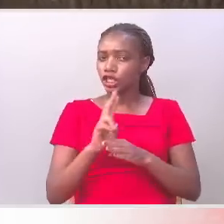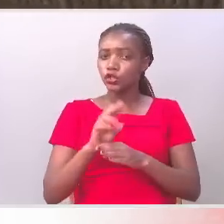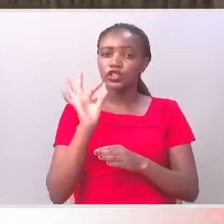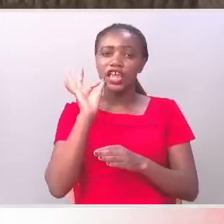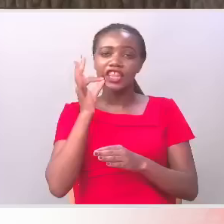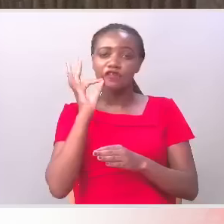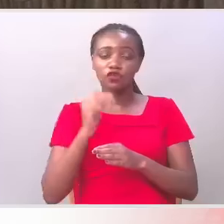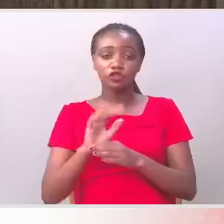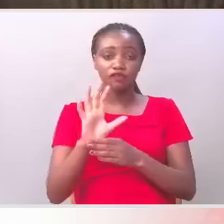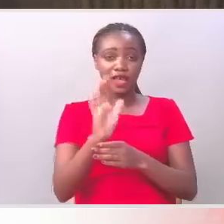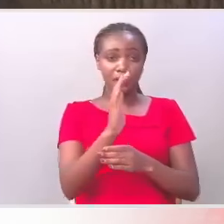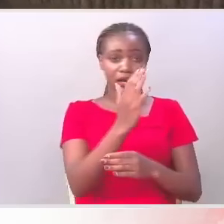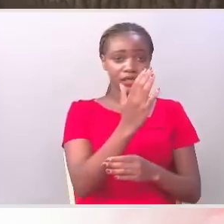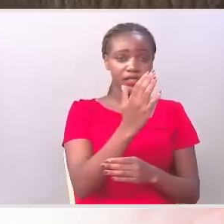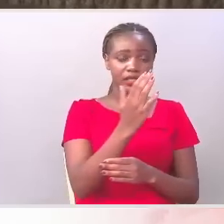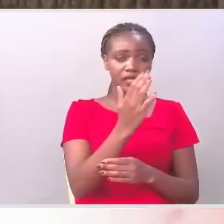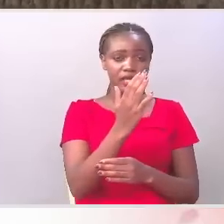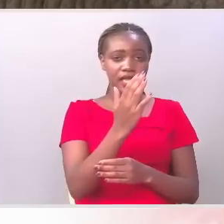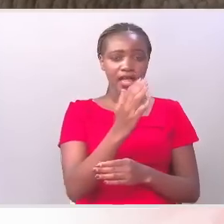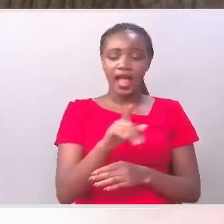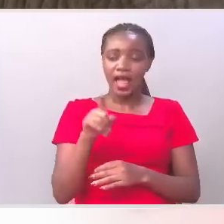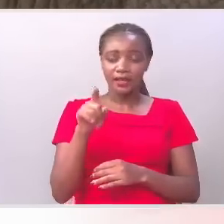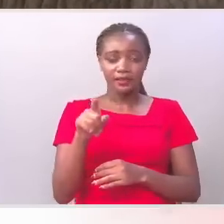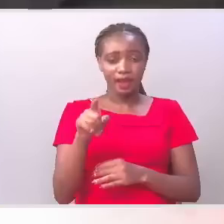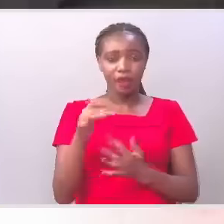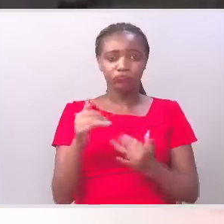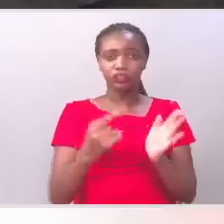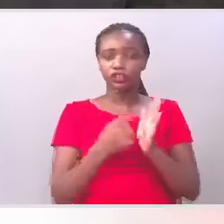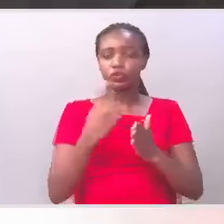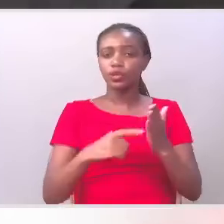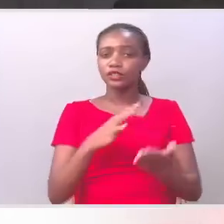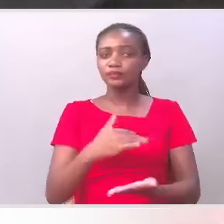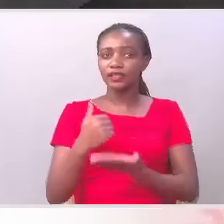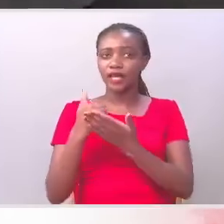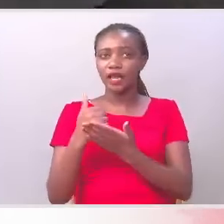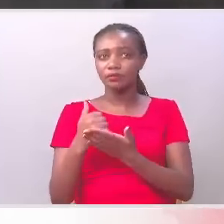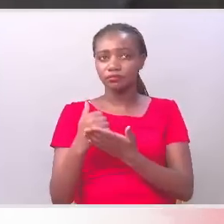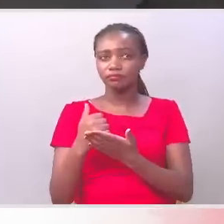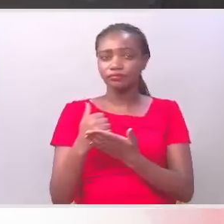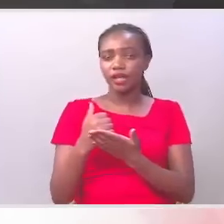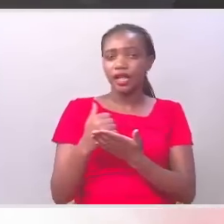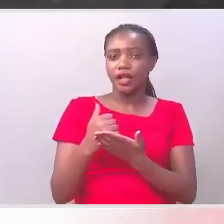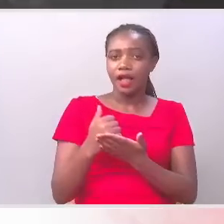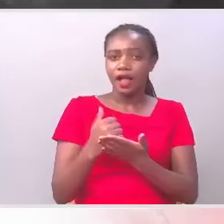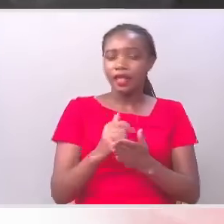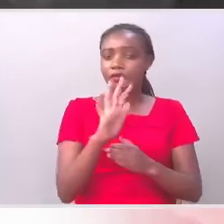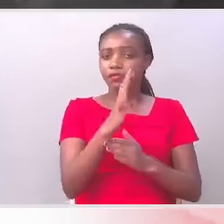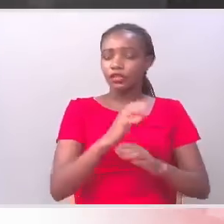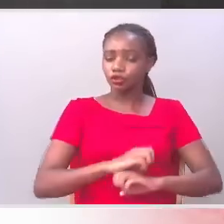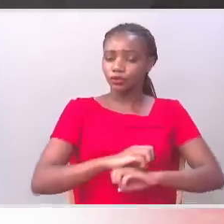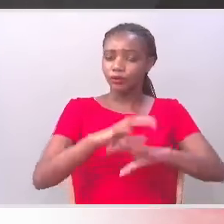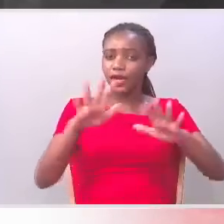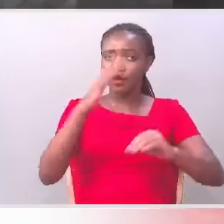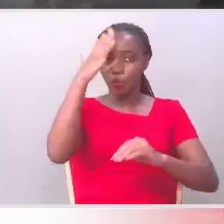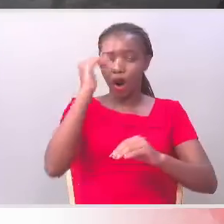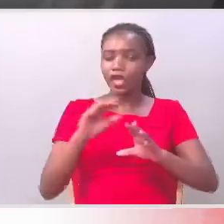the Opuntia. And that being the case, they help in dispersal of that particular plant because